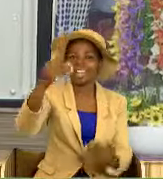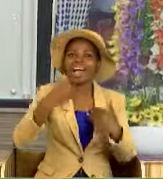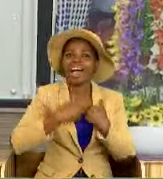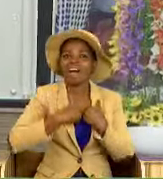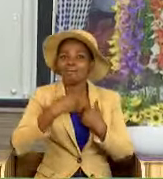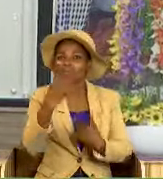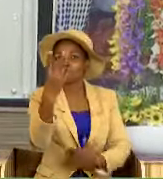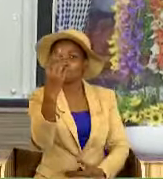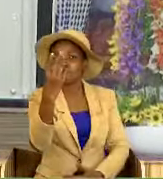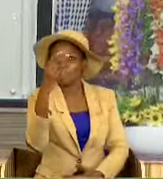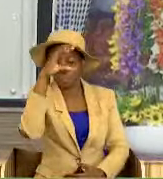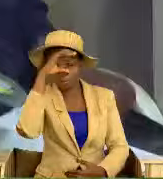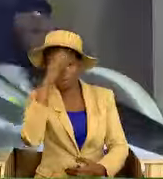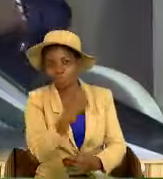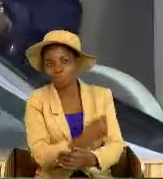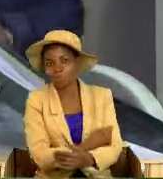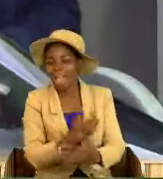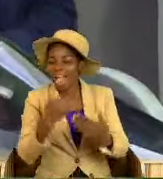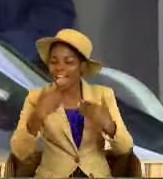to